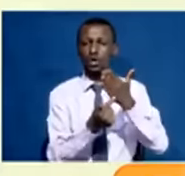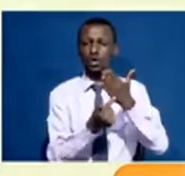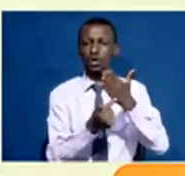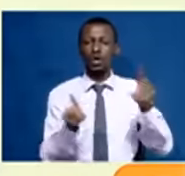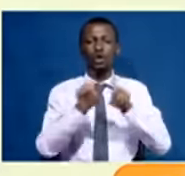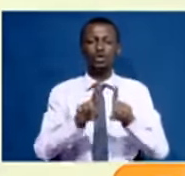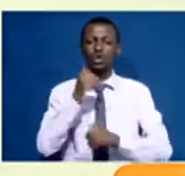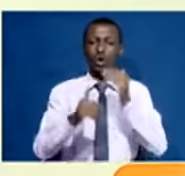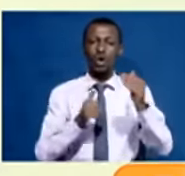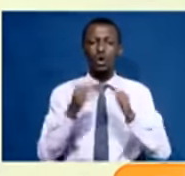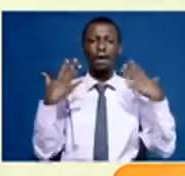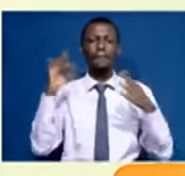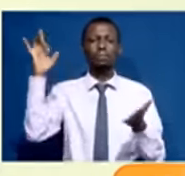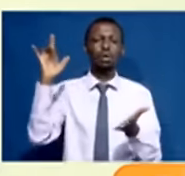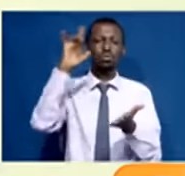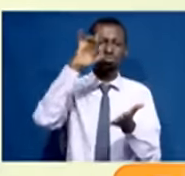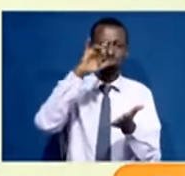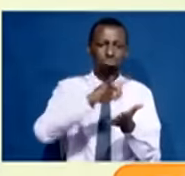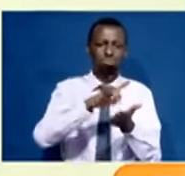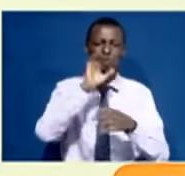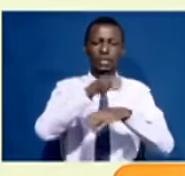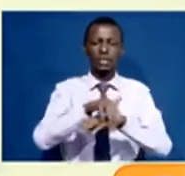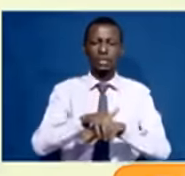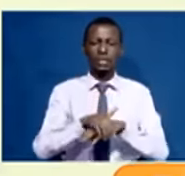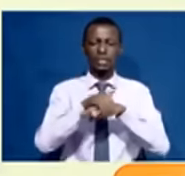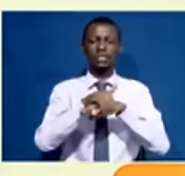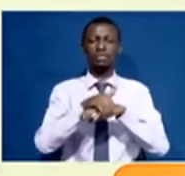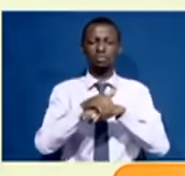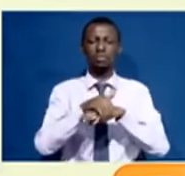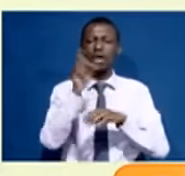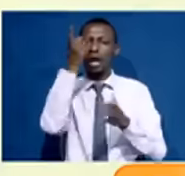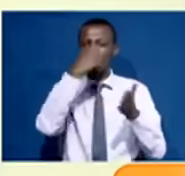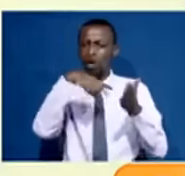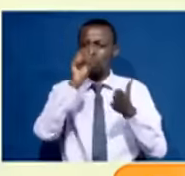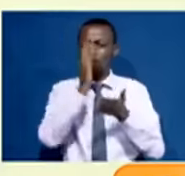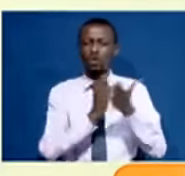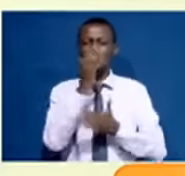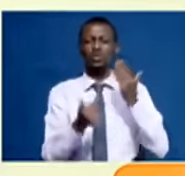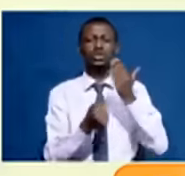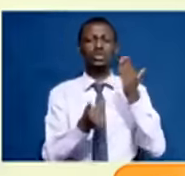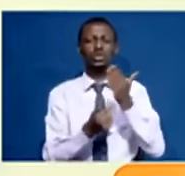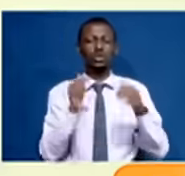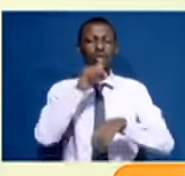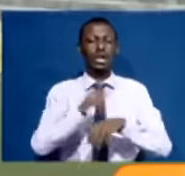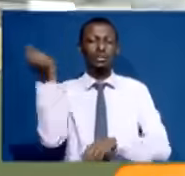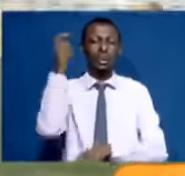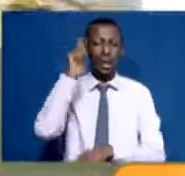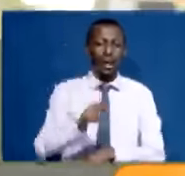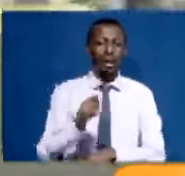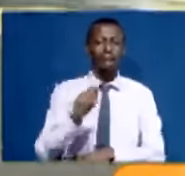all travelers will obtain electronic travel authorization as they come to Kenya.